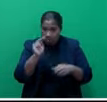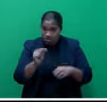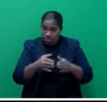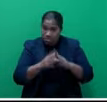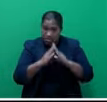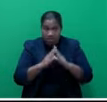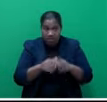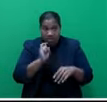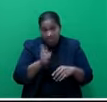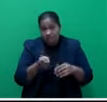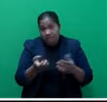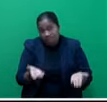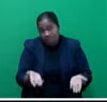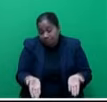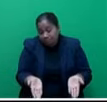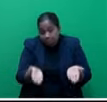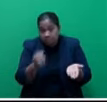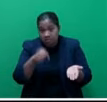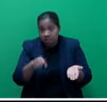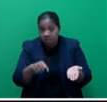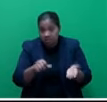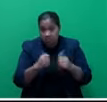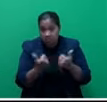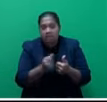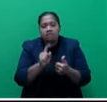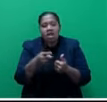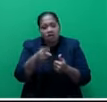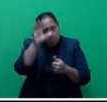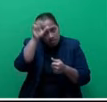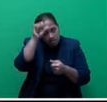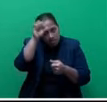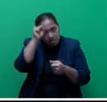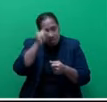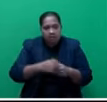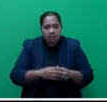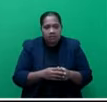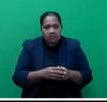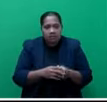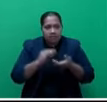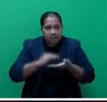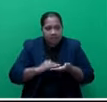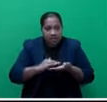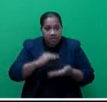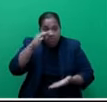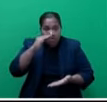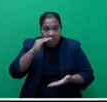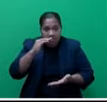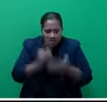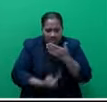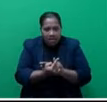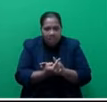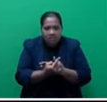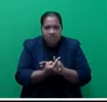court? If it is, I'm all for it. But remember, the increase has come during the tenure of this government since 2006